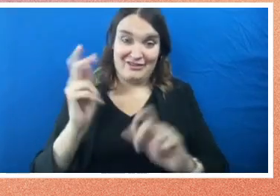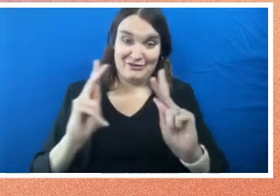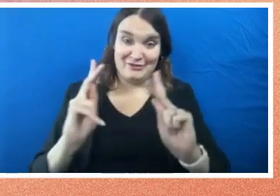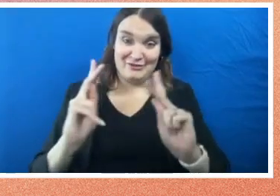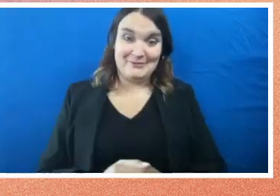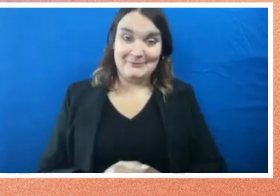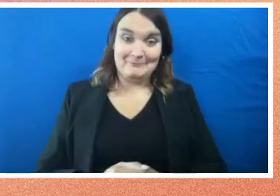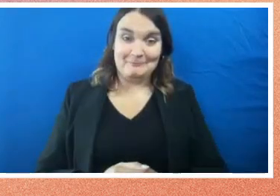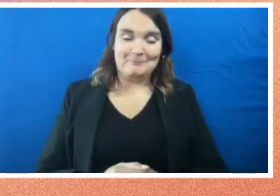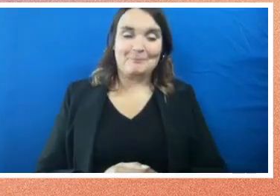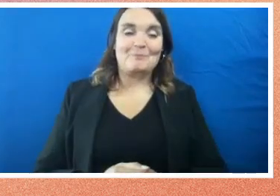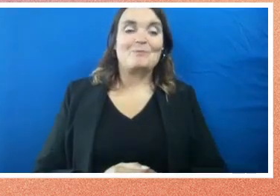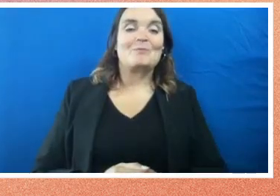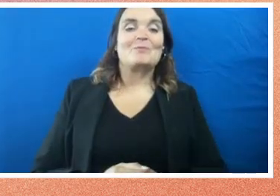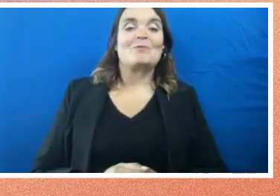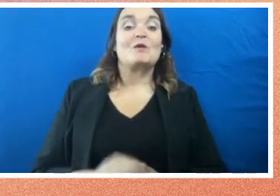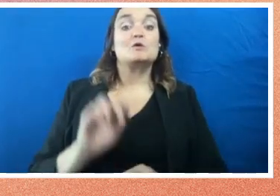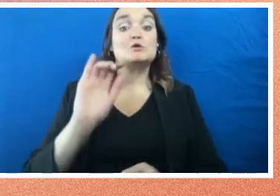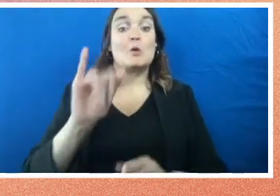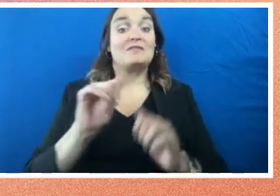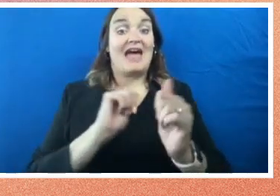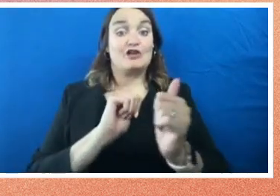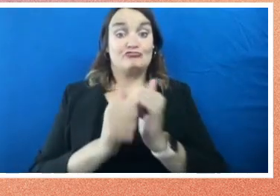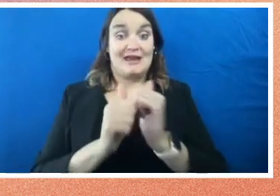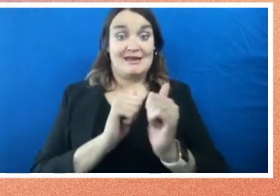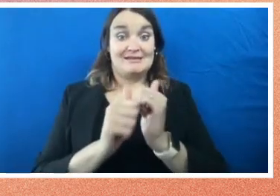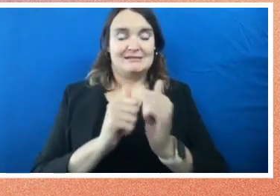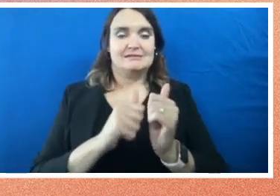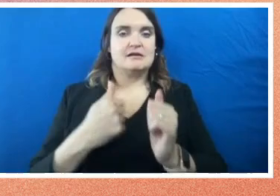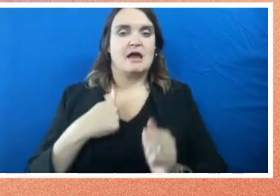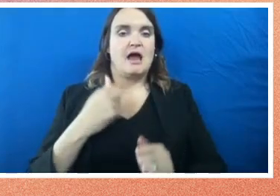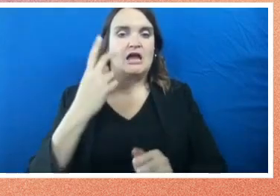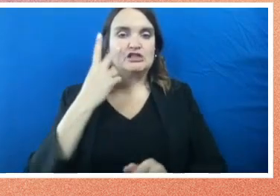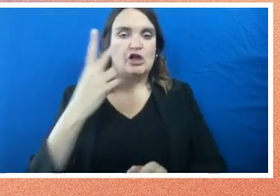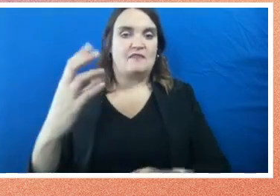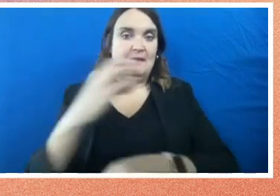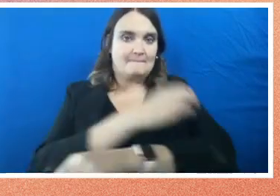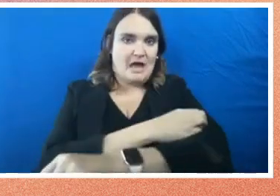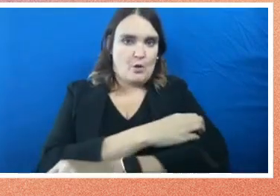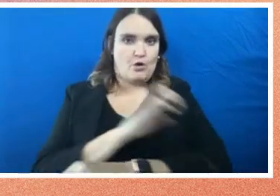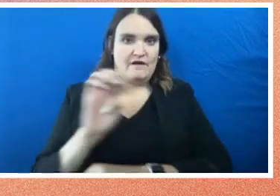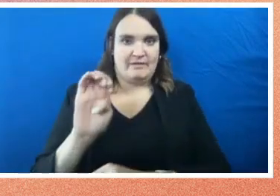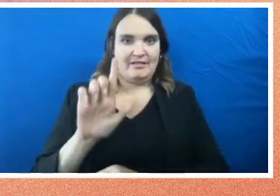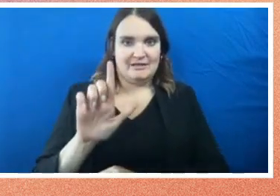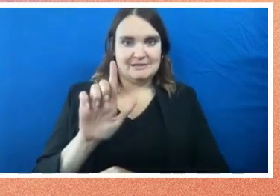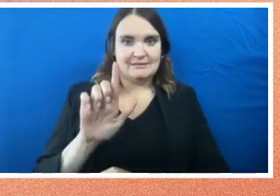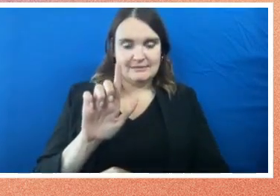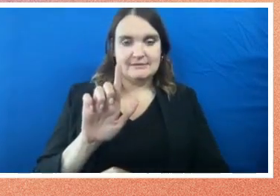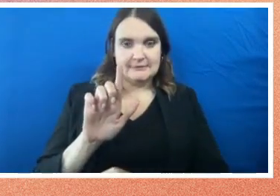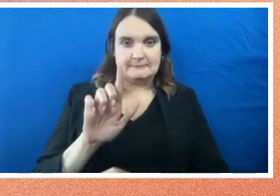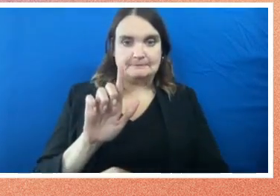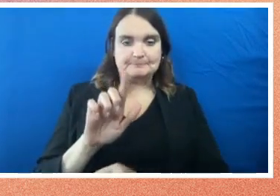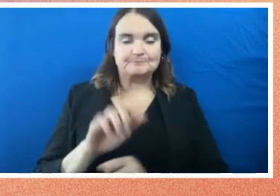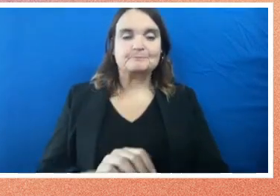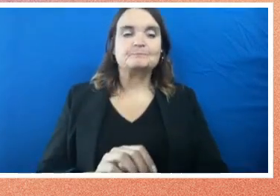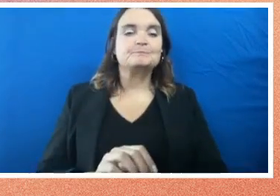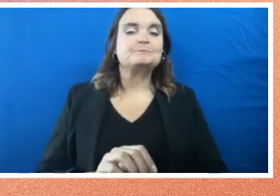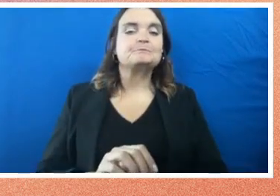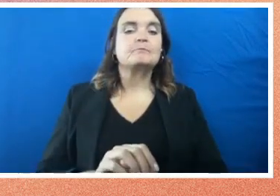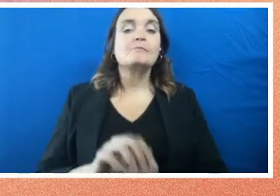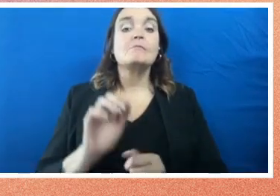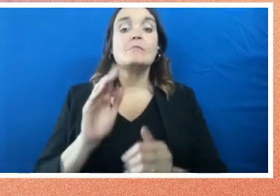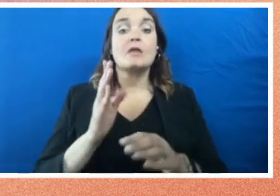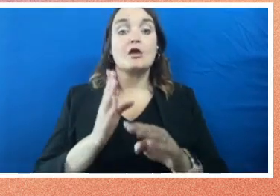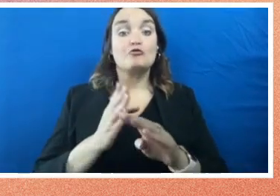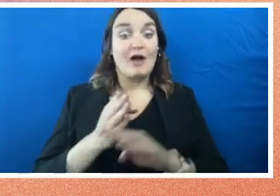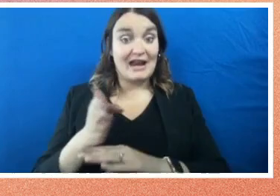That race was where I first saw the power of Emily's List in action. Right after Emily's List endorsed